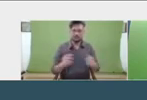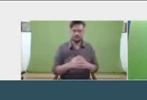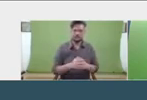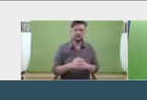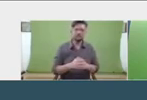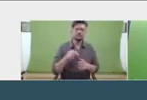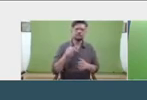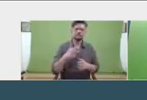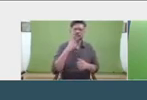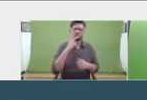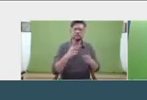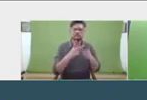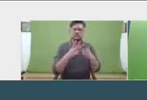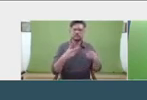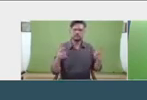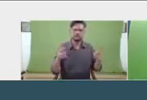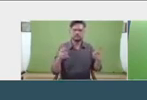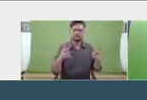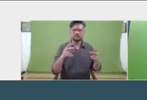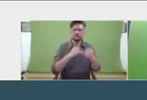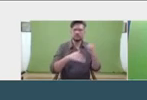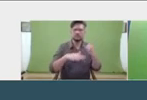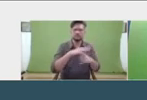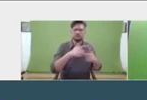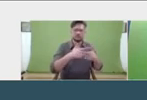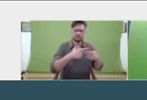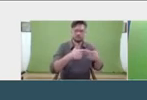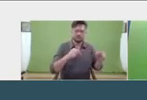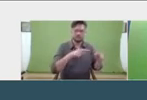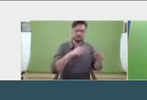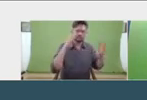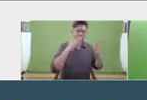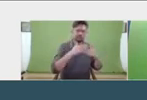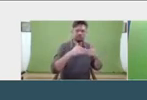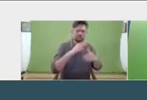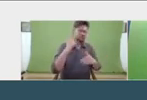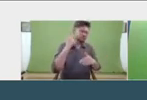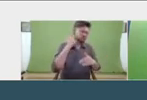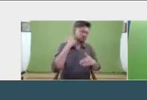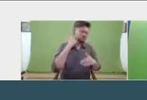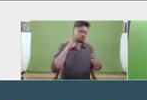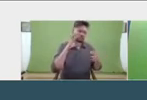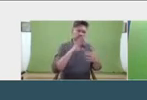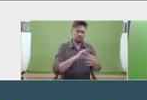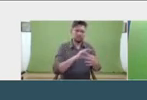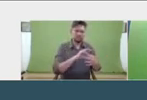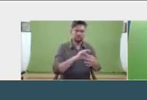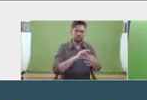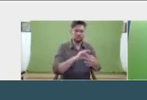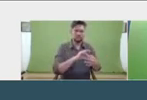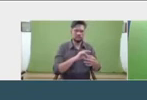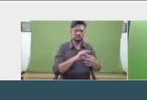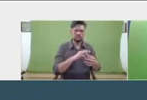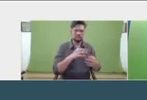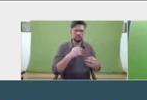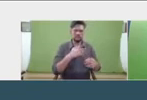social linguistics emphasize really on phonetic variation that is sound in fact i'll tell you very briefly since